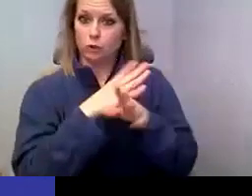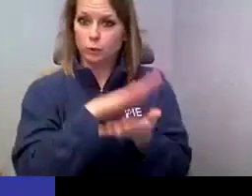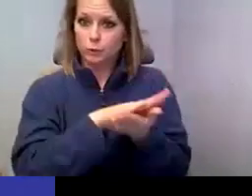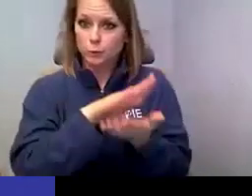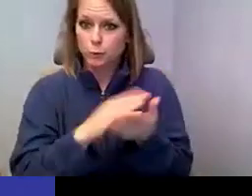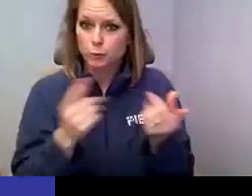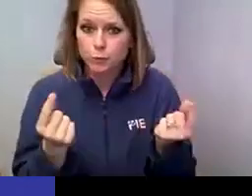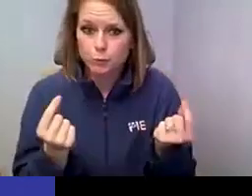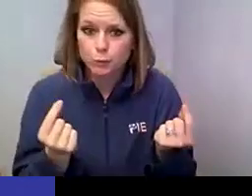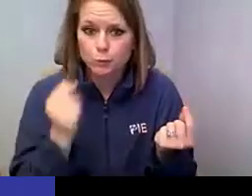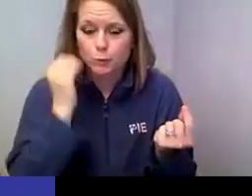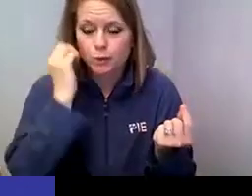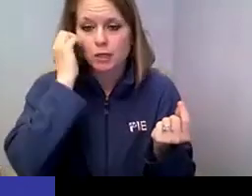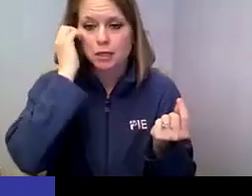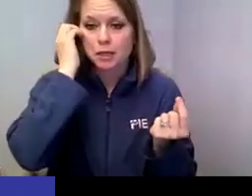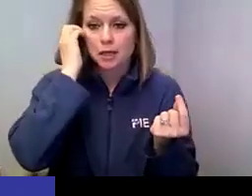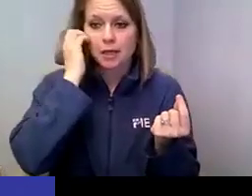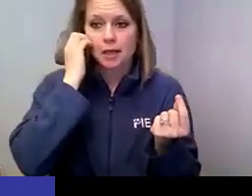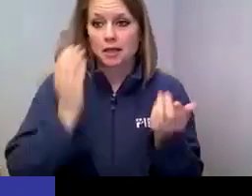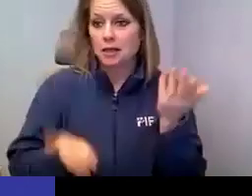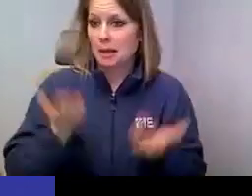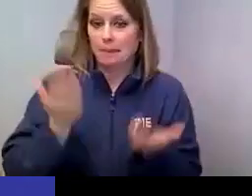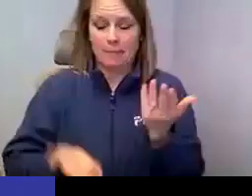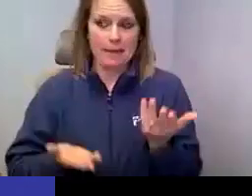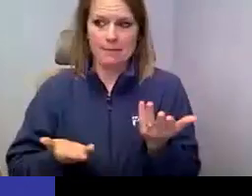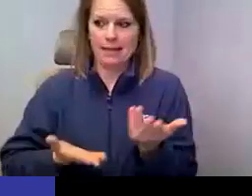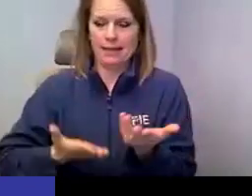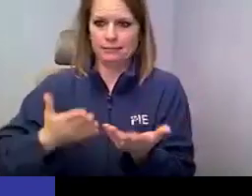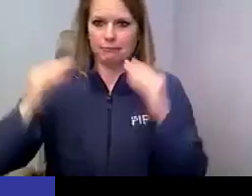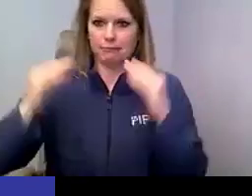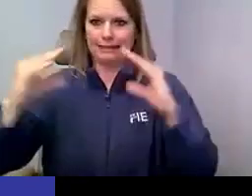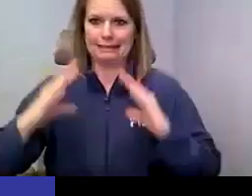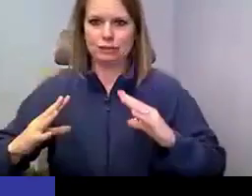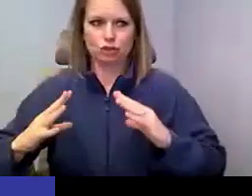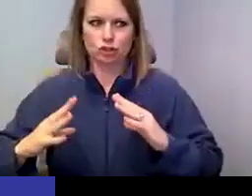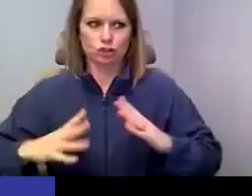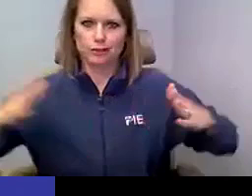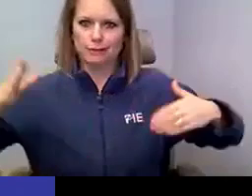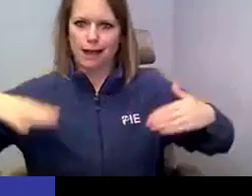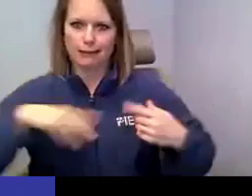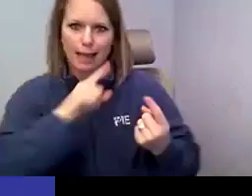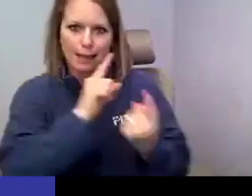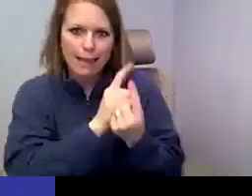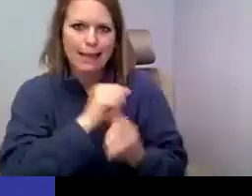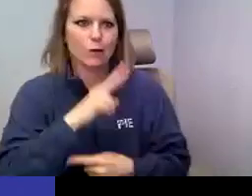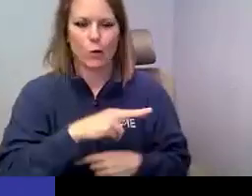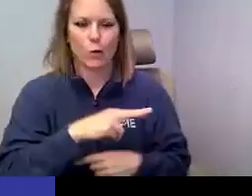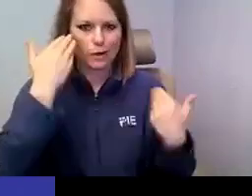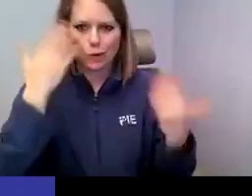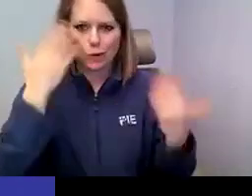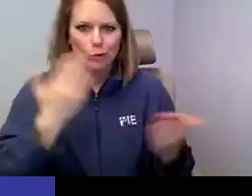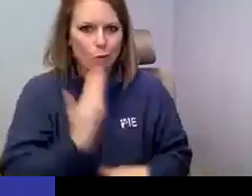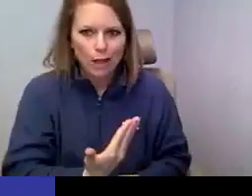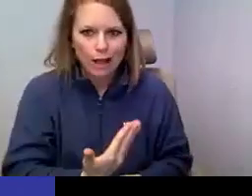the student doesn't have any teachers who know the student well enough? The answer to the question of, do we still have to get